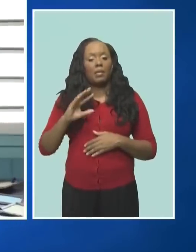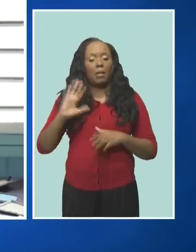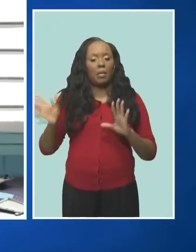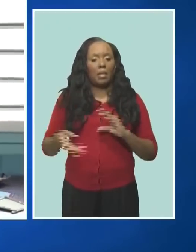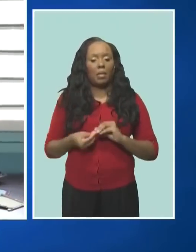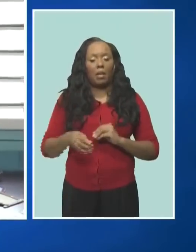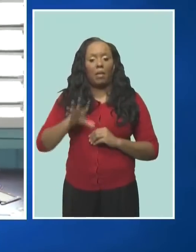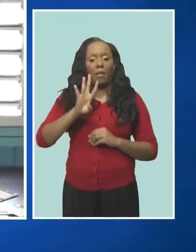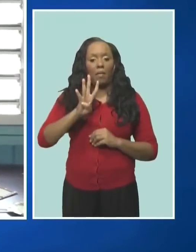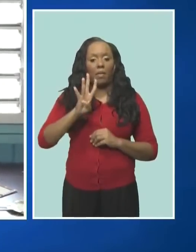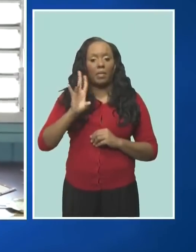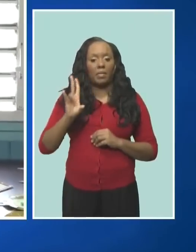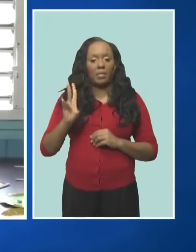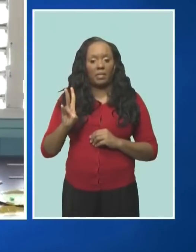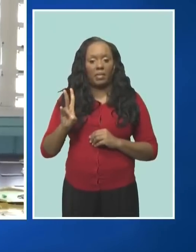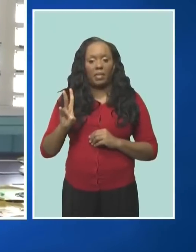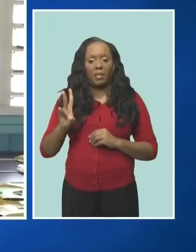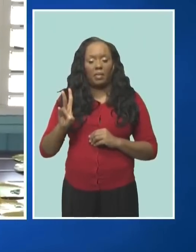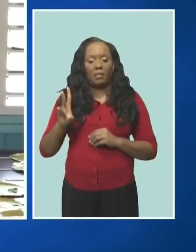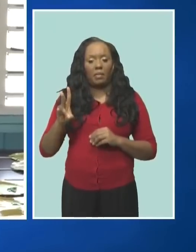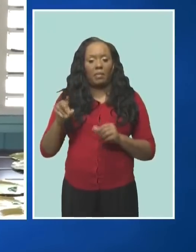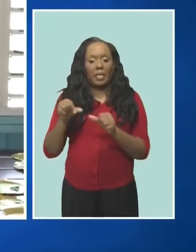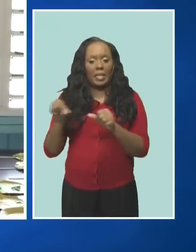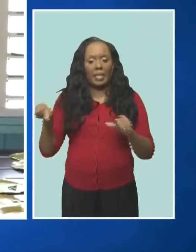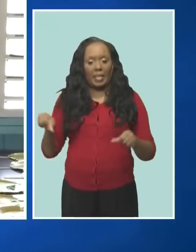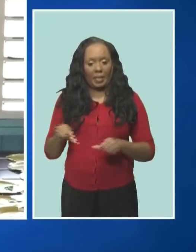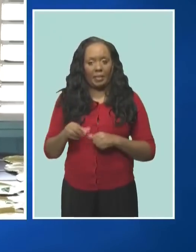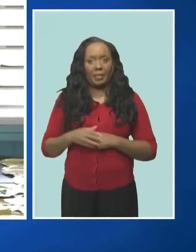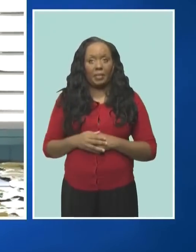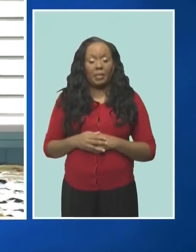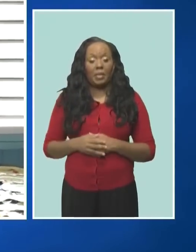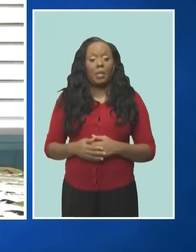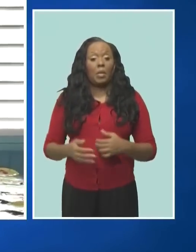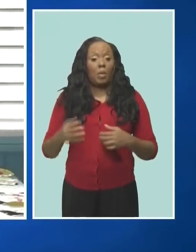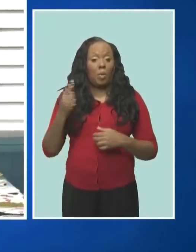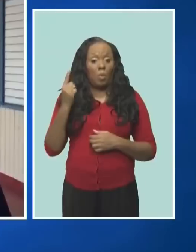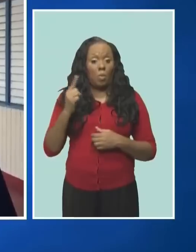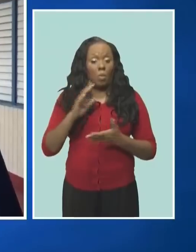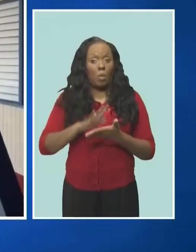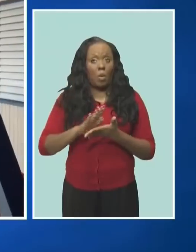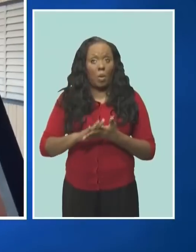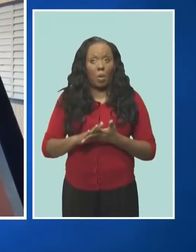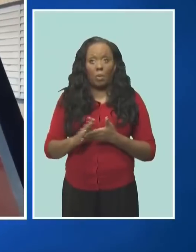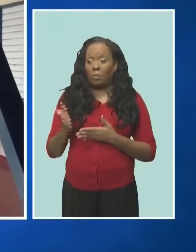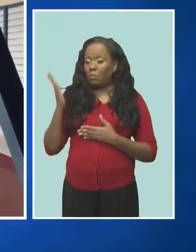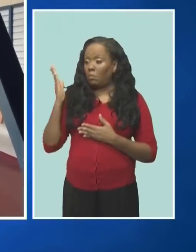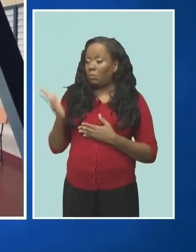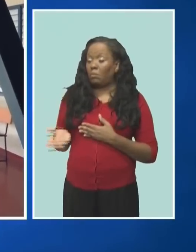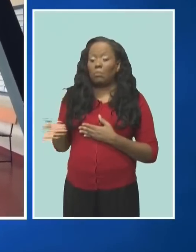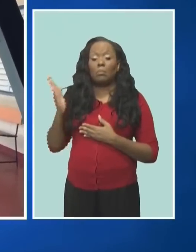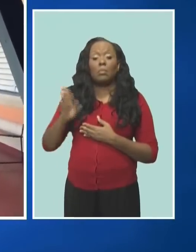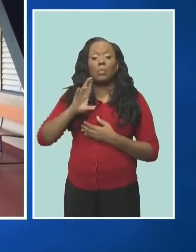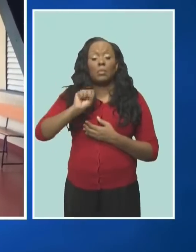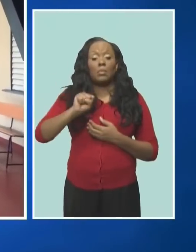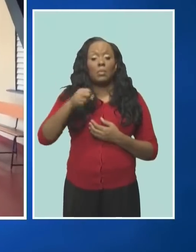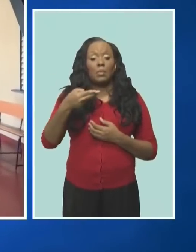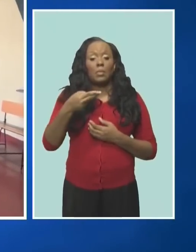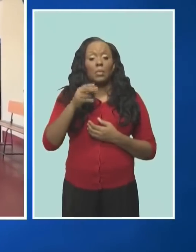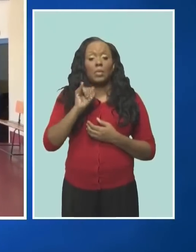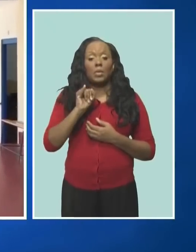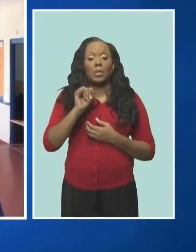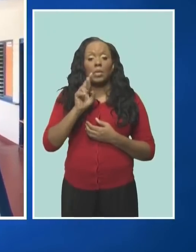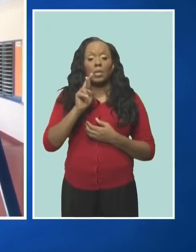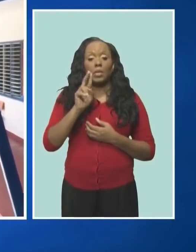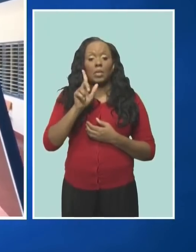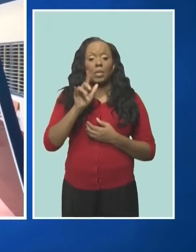locations. He was speaking to the media at the Shirley Chisholm School, one of several areas where sessions are being held under the guidance of